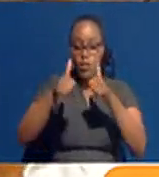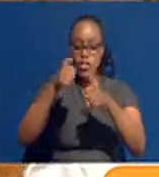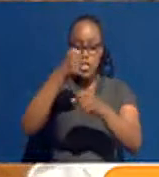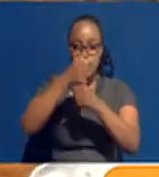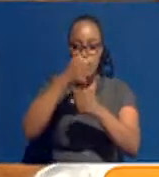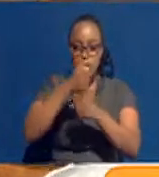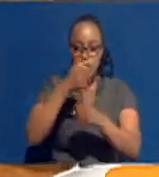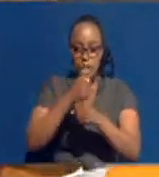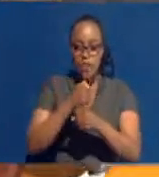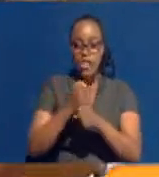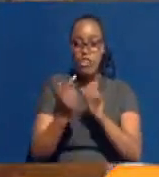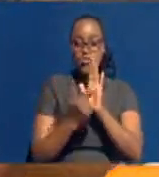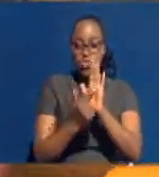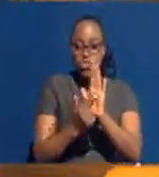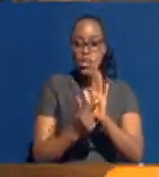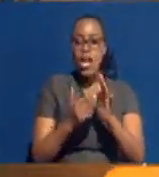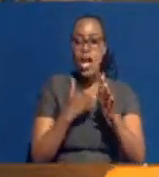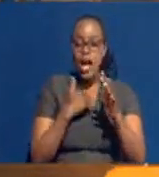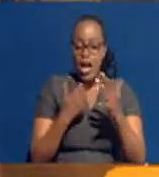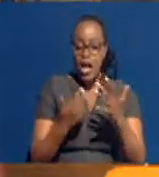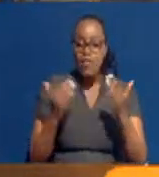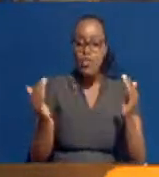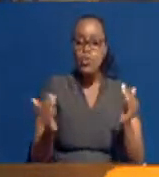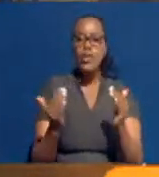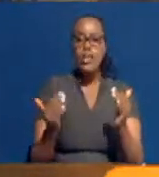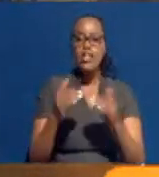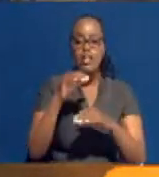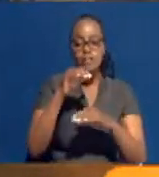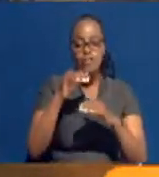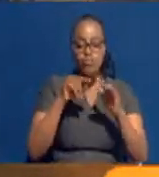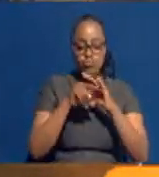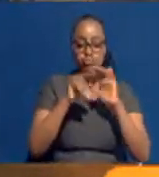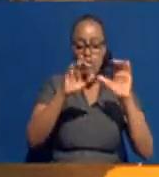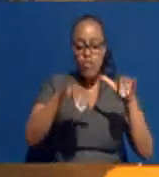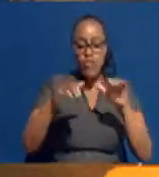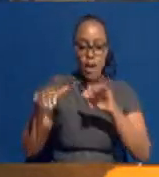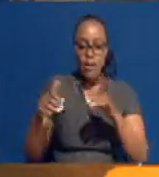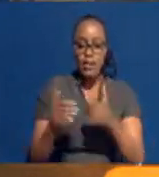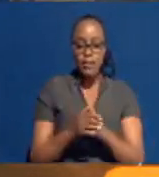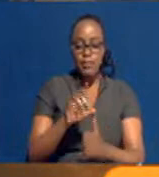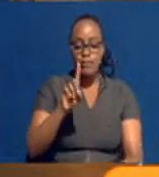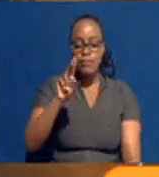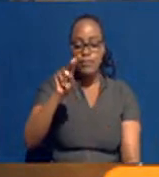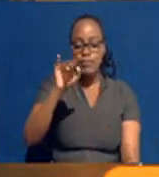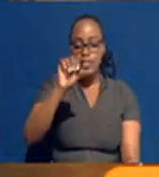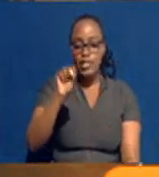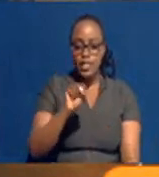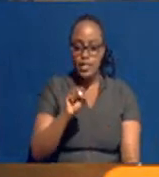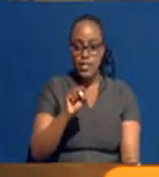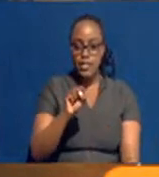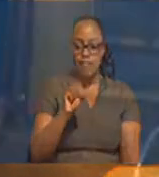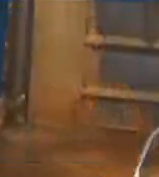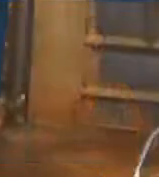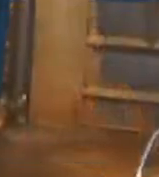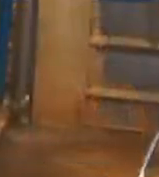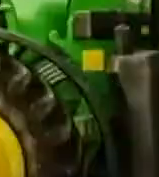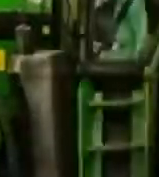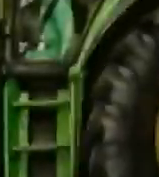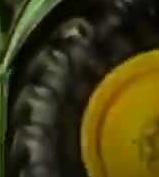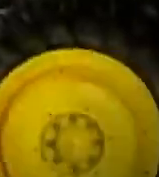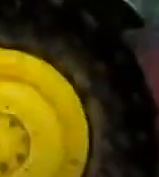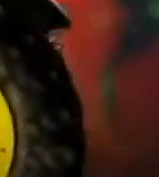center to educate the youth and encourage them to get into farming. Dennis Otieno, Smart Farm.